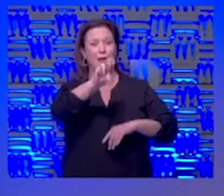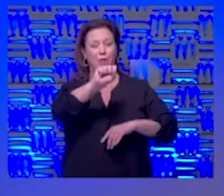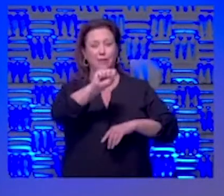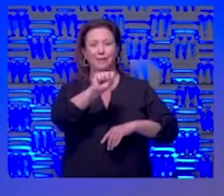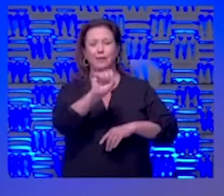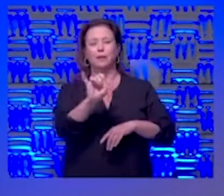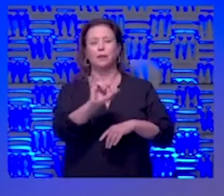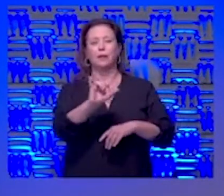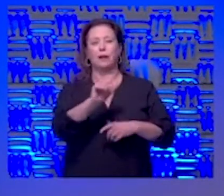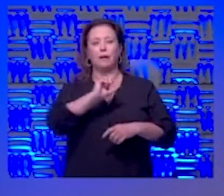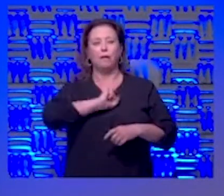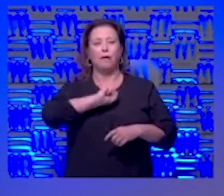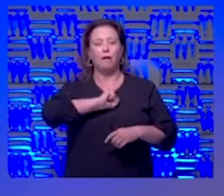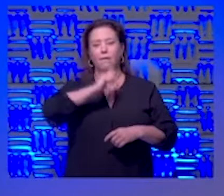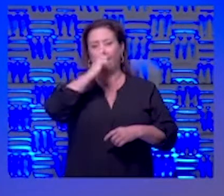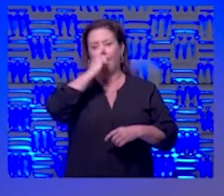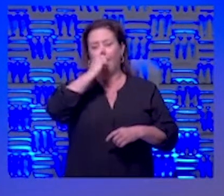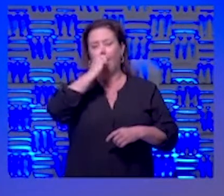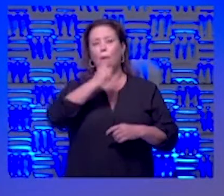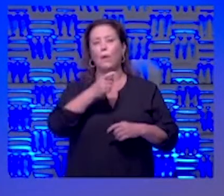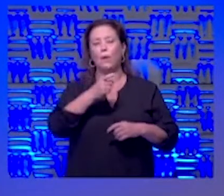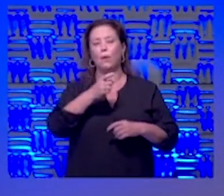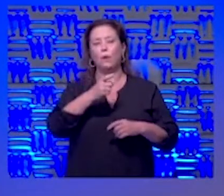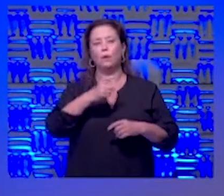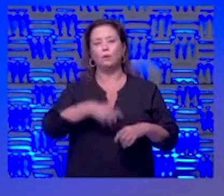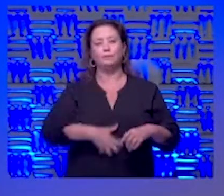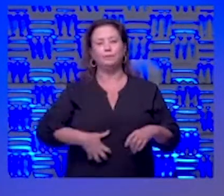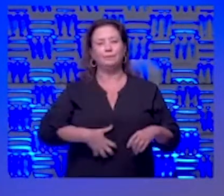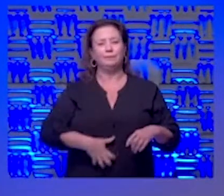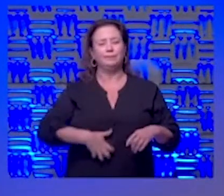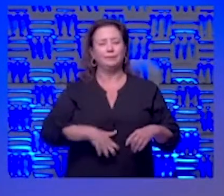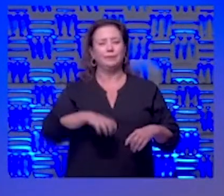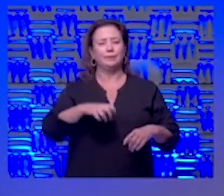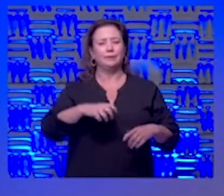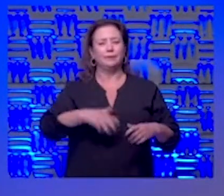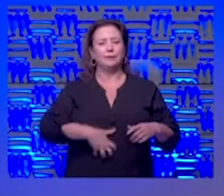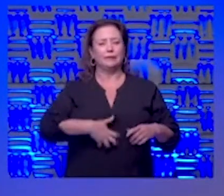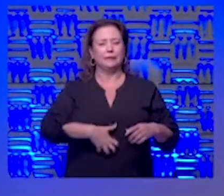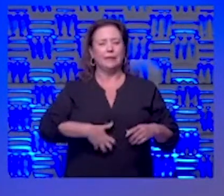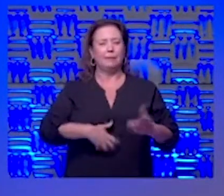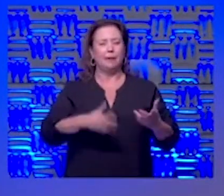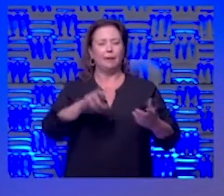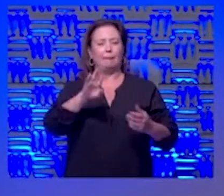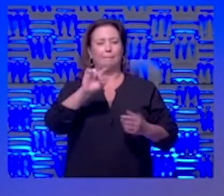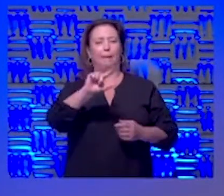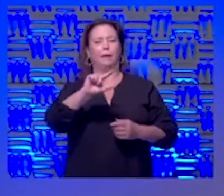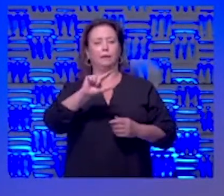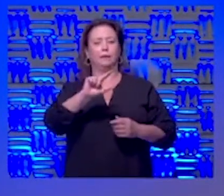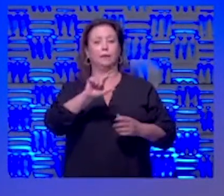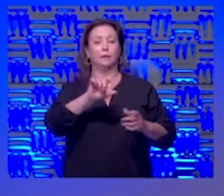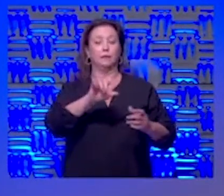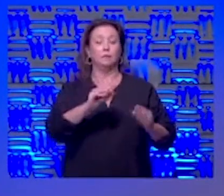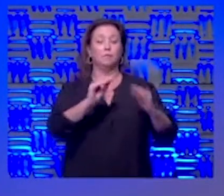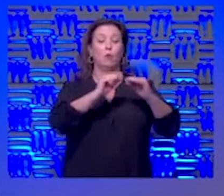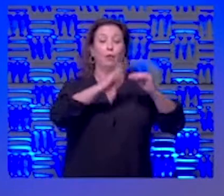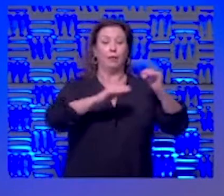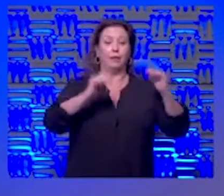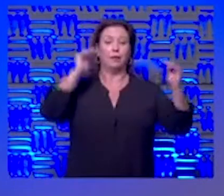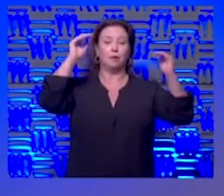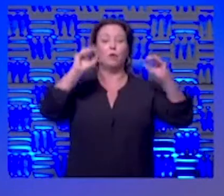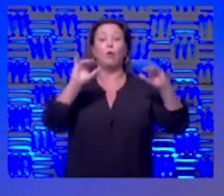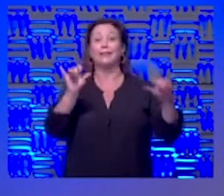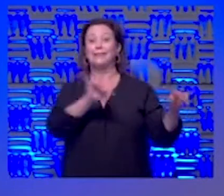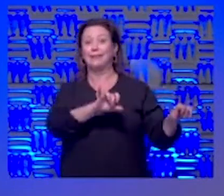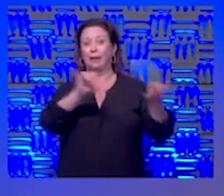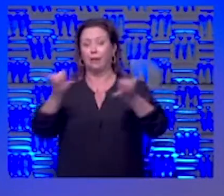such as cough, colds, and gastrointestinal bugs, certainly more or the same as adults. So that's important to note. But